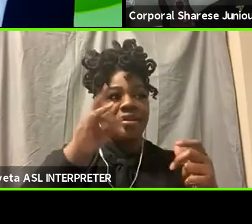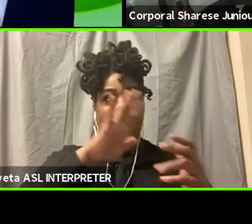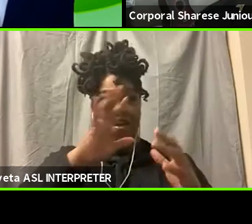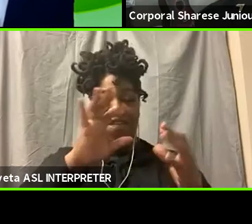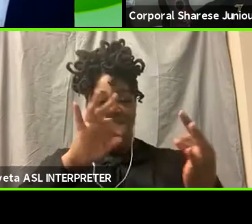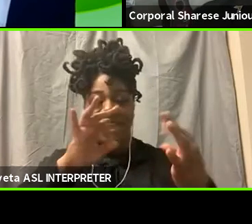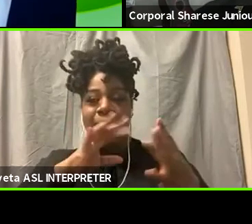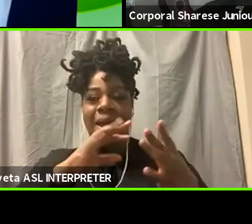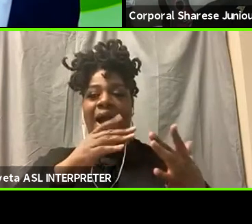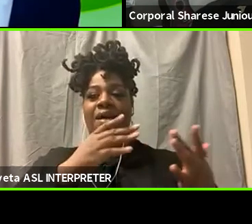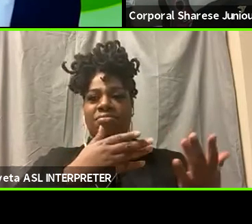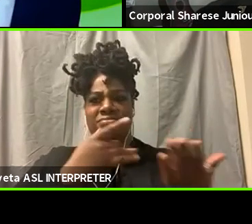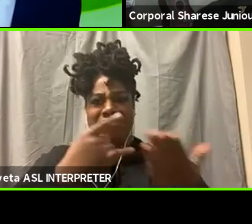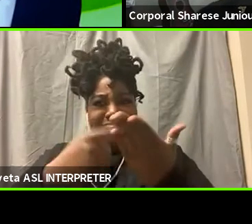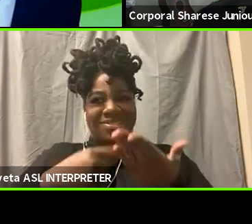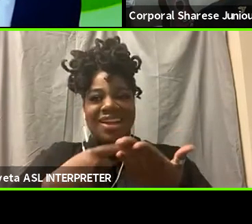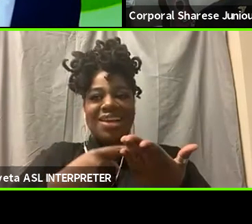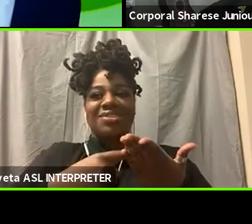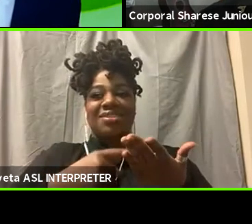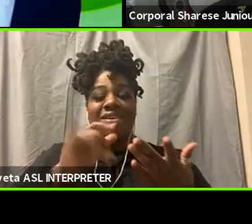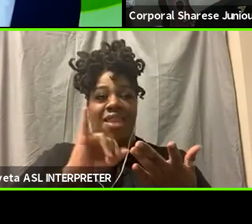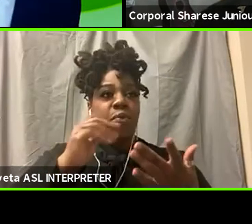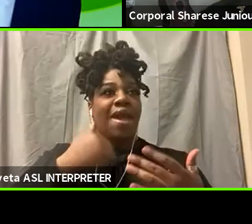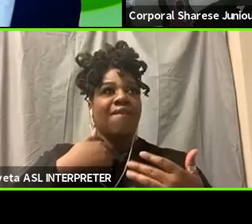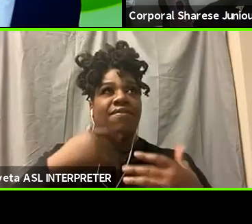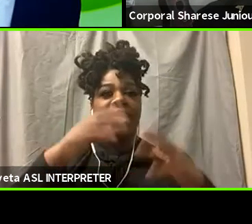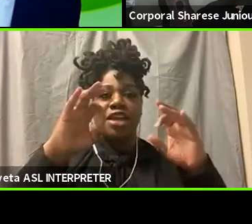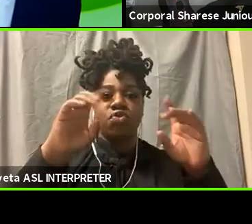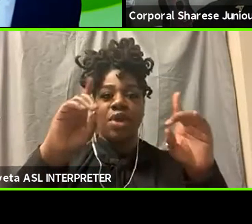our educational management team meetings. We have our